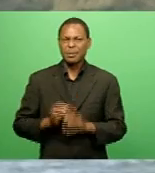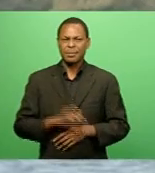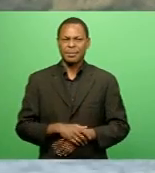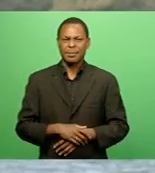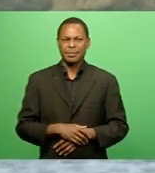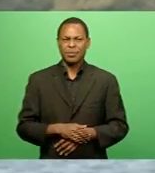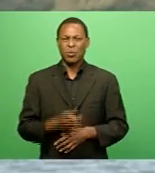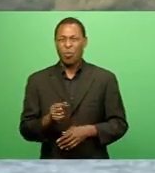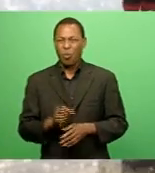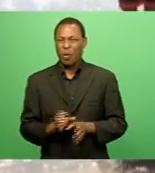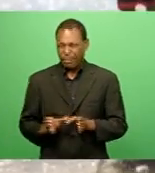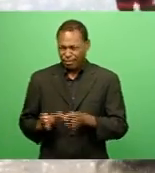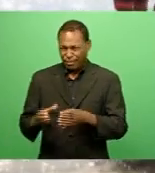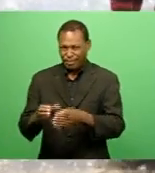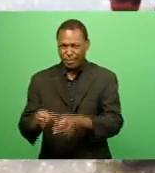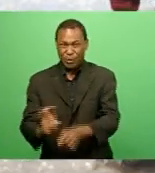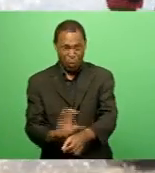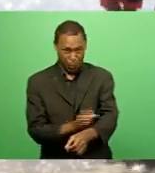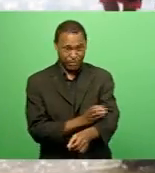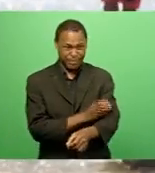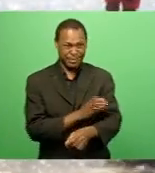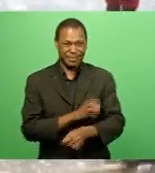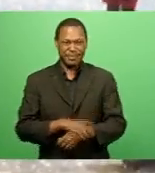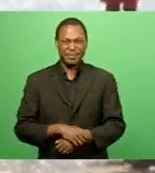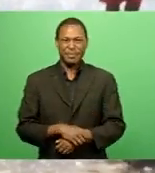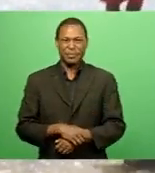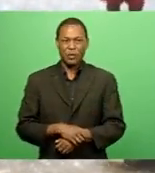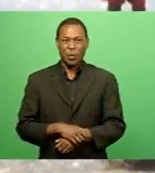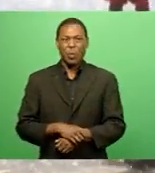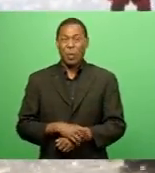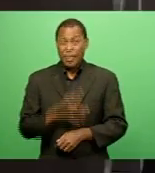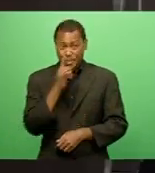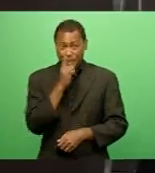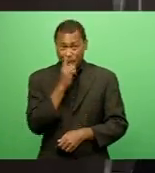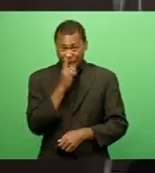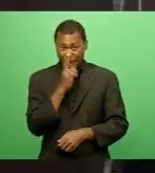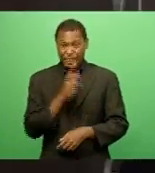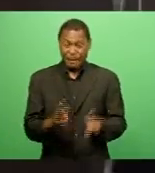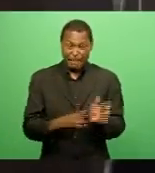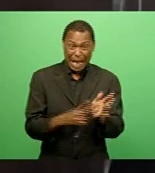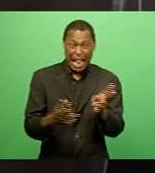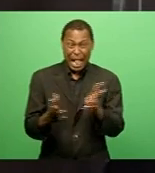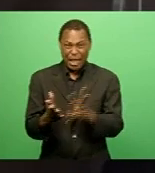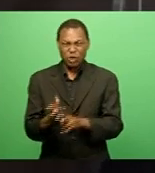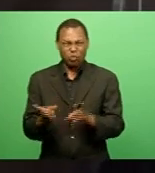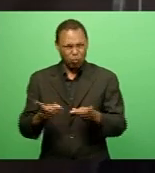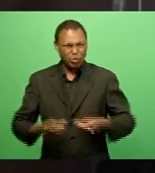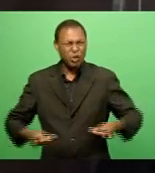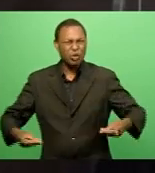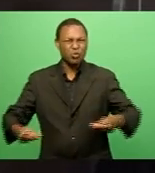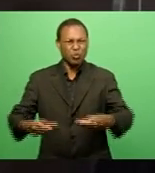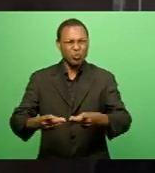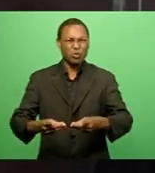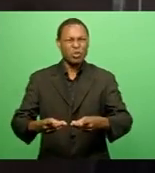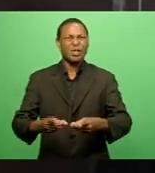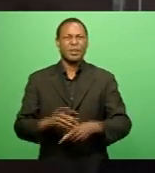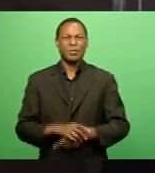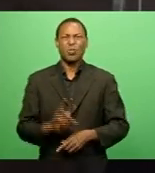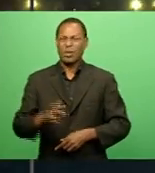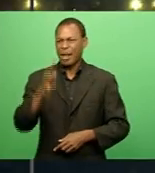integrated coastal management, with local communities at village, district, provincial and